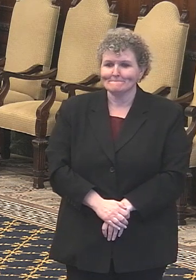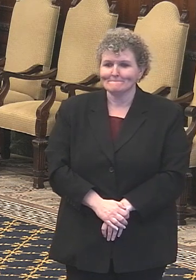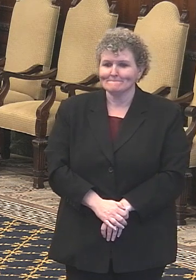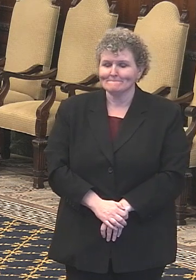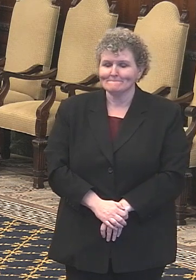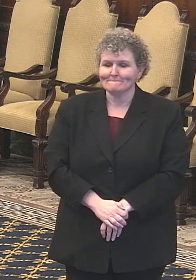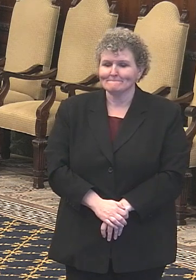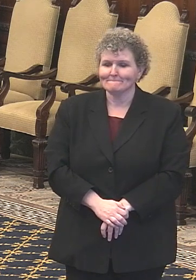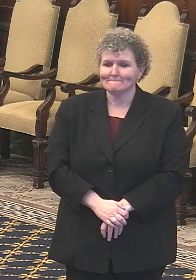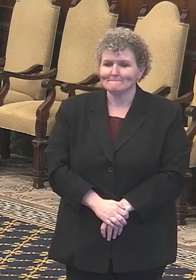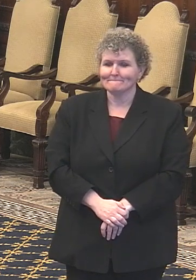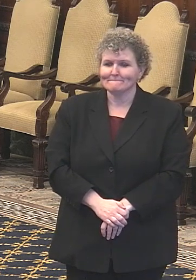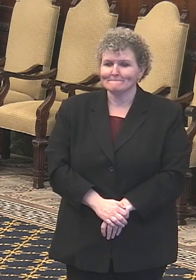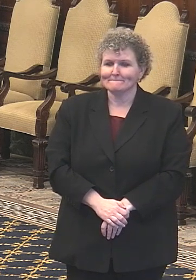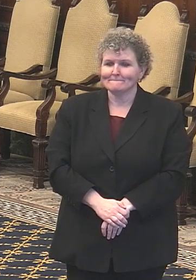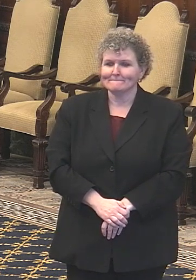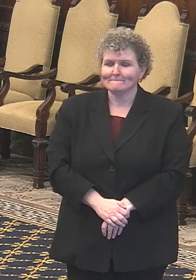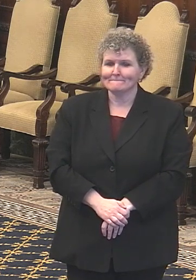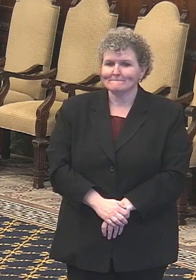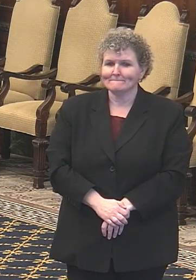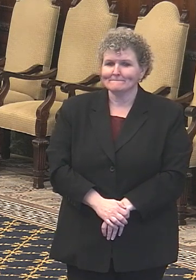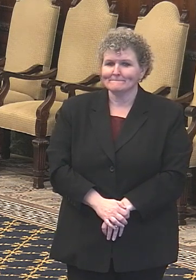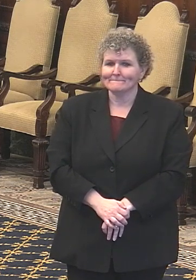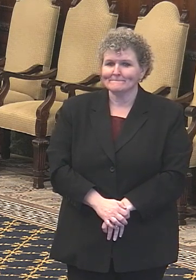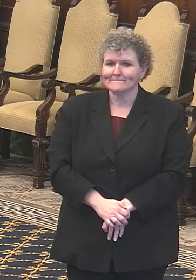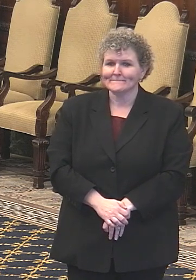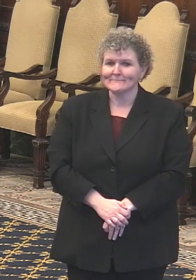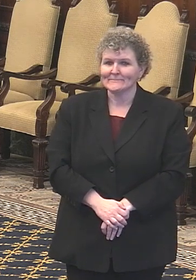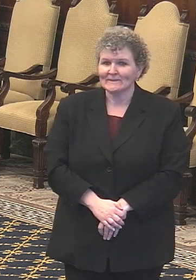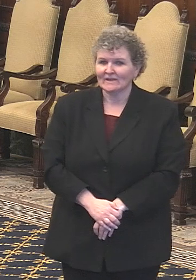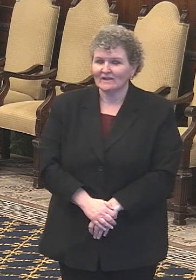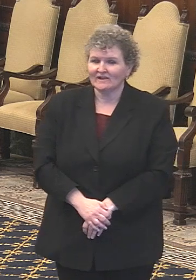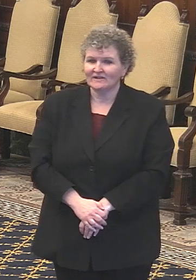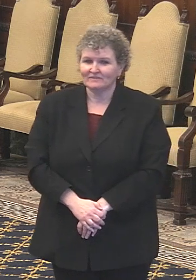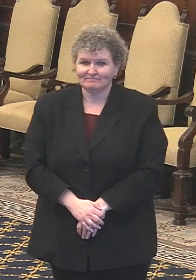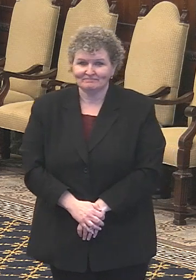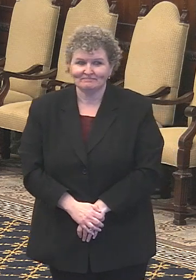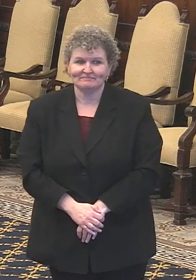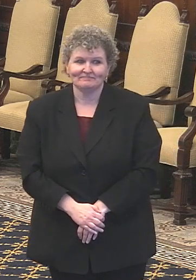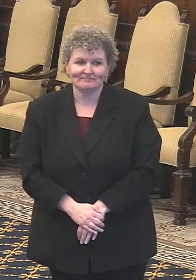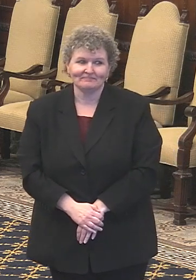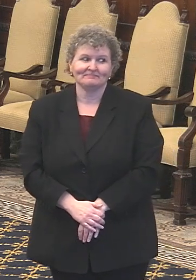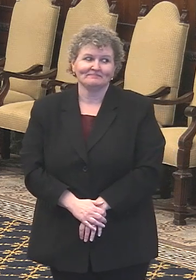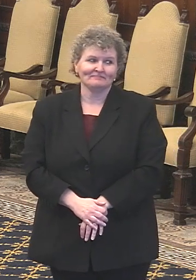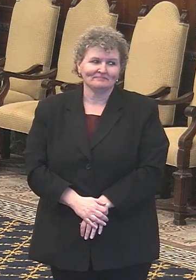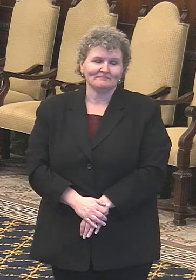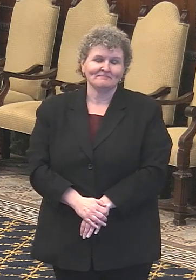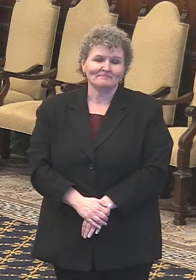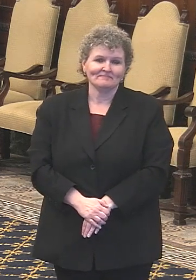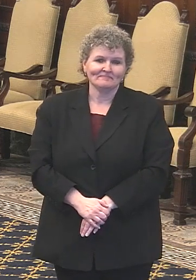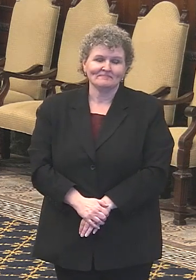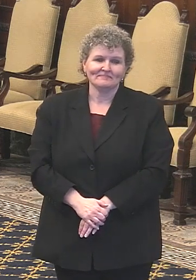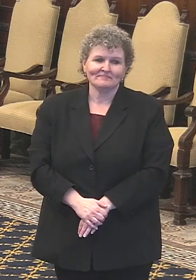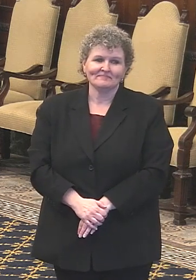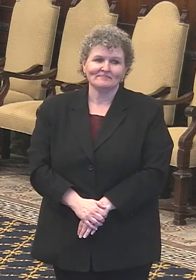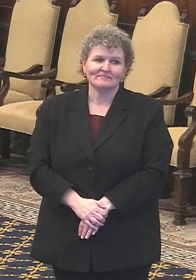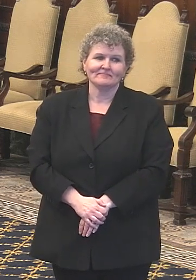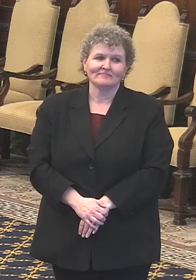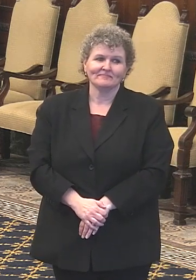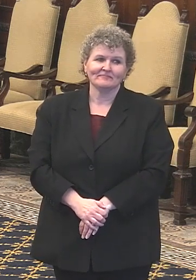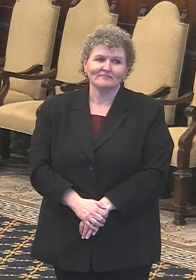is. So I don't want to scare anybody into doing, stupid things, but I do think that we got to continue to reinforce the fact that this